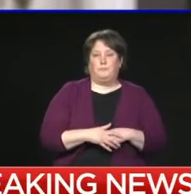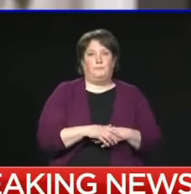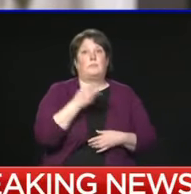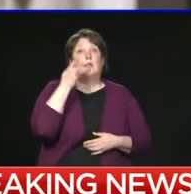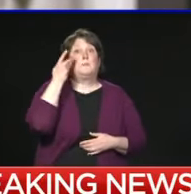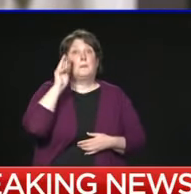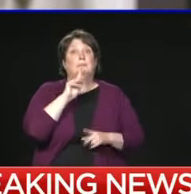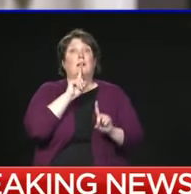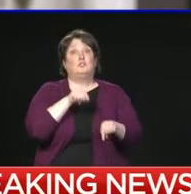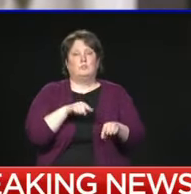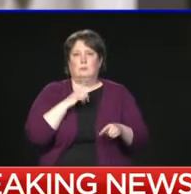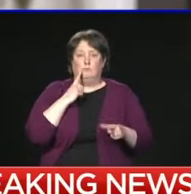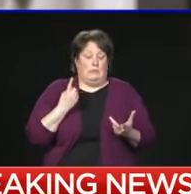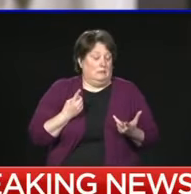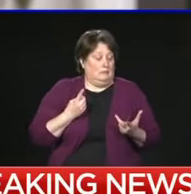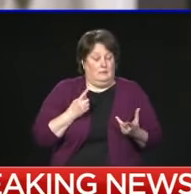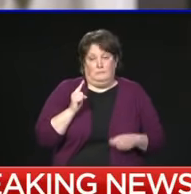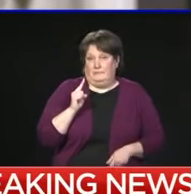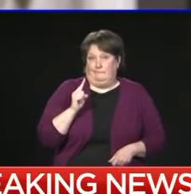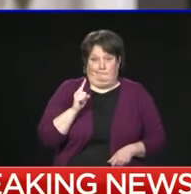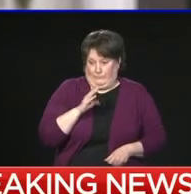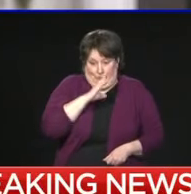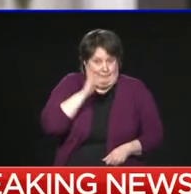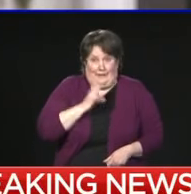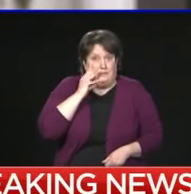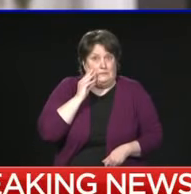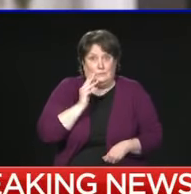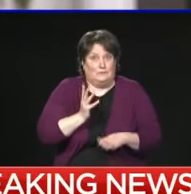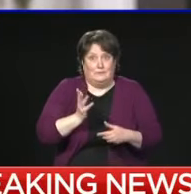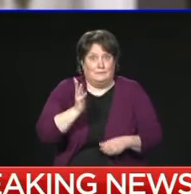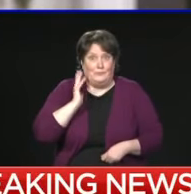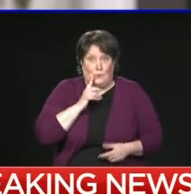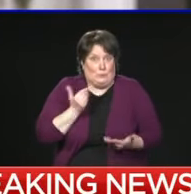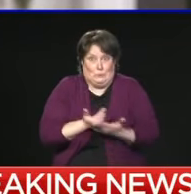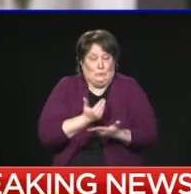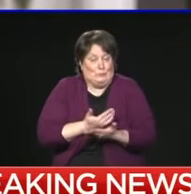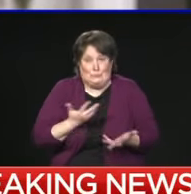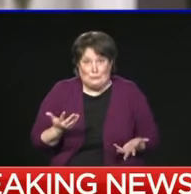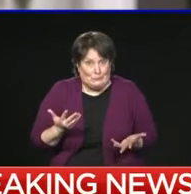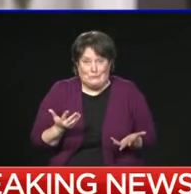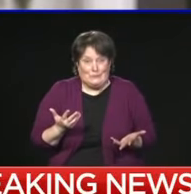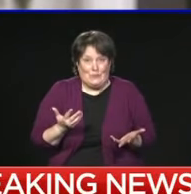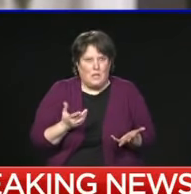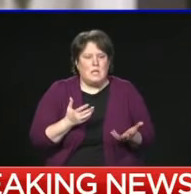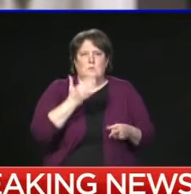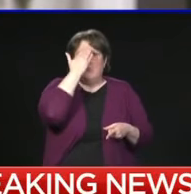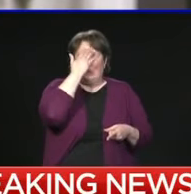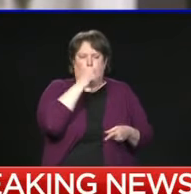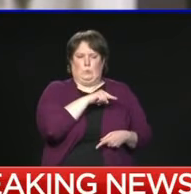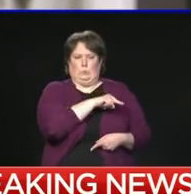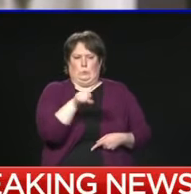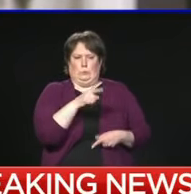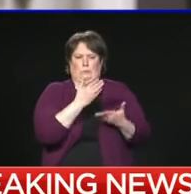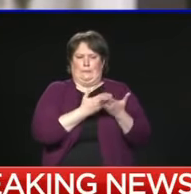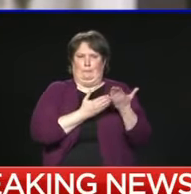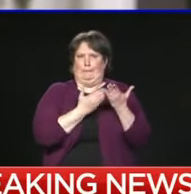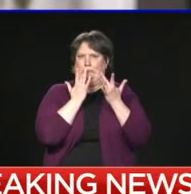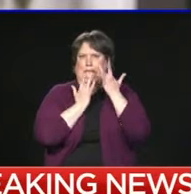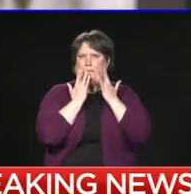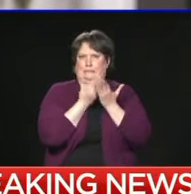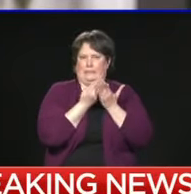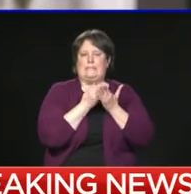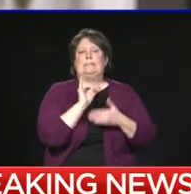are working in, this is an unprecedented situation. We know how much